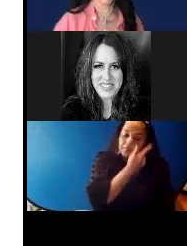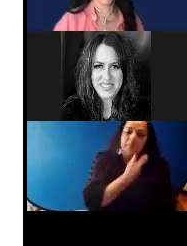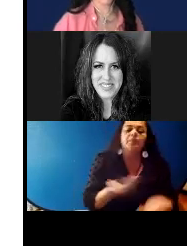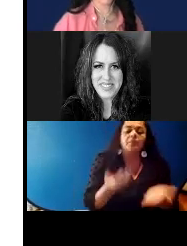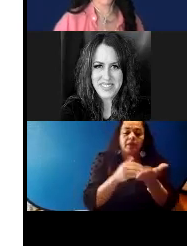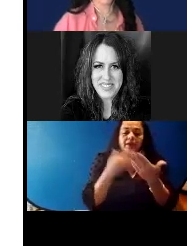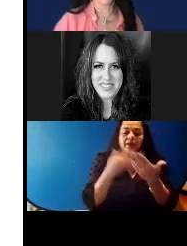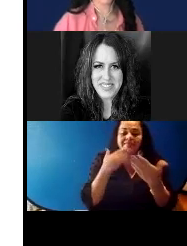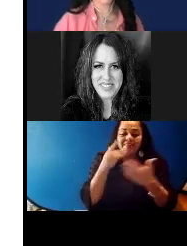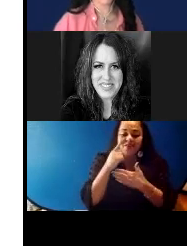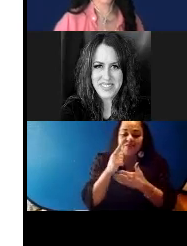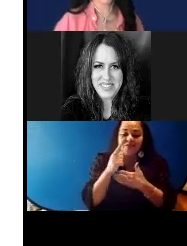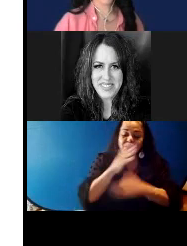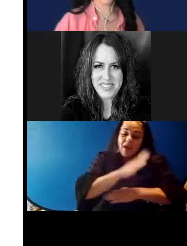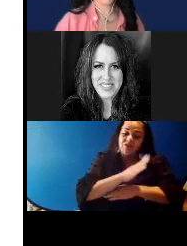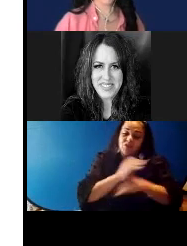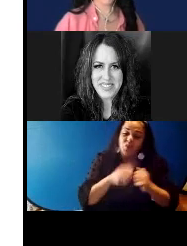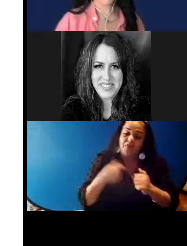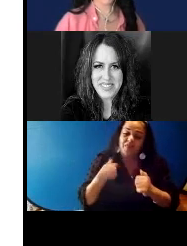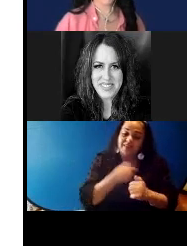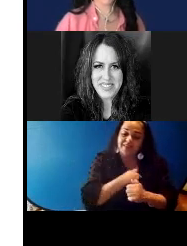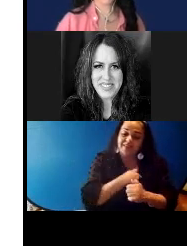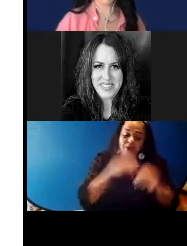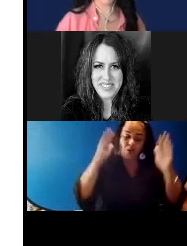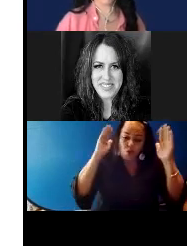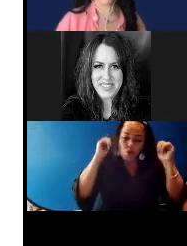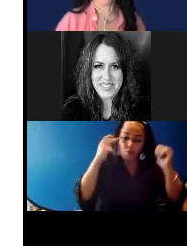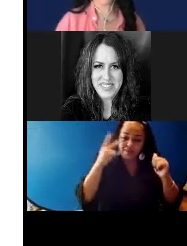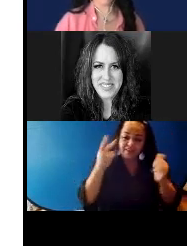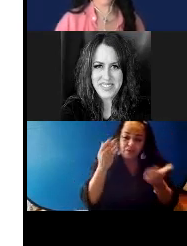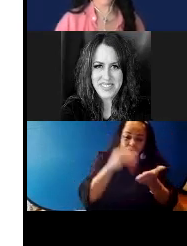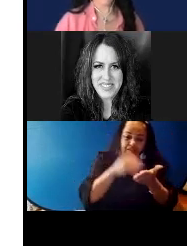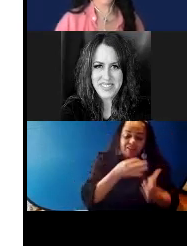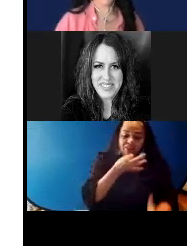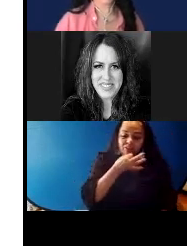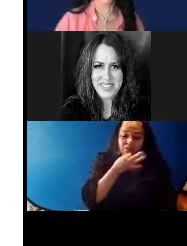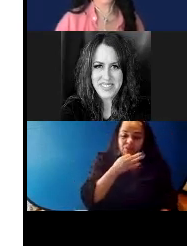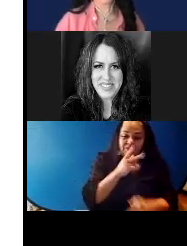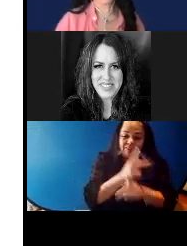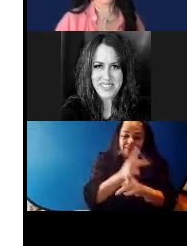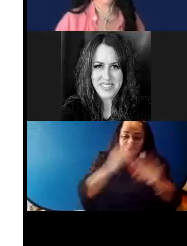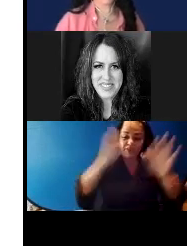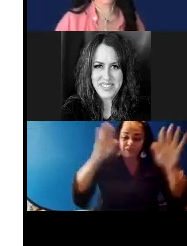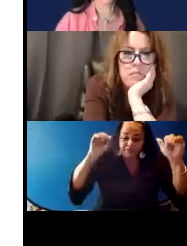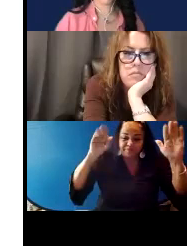you all for spending your afternoon with us. We hope to see you again very, very soon. Take care.